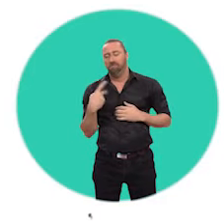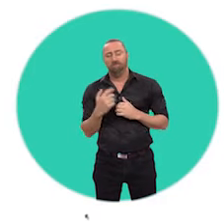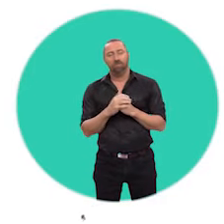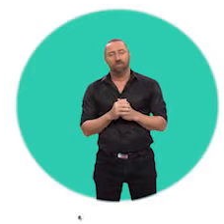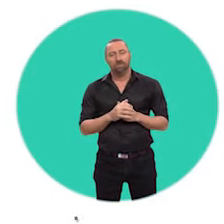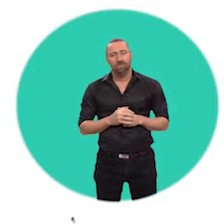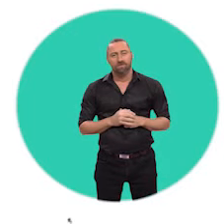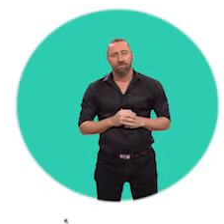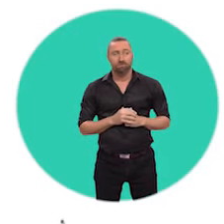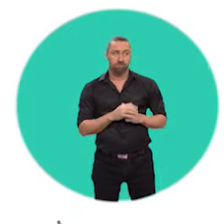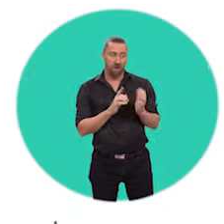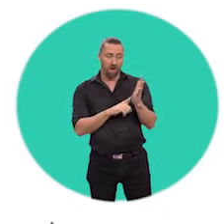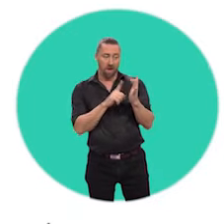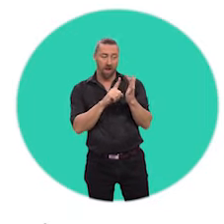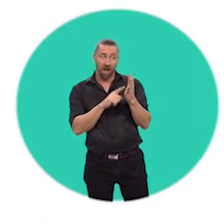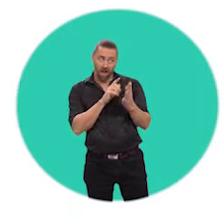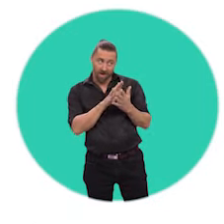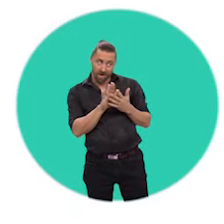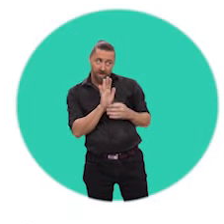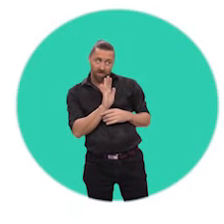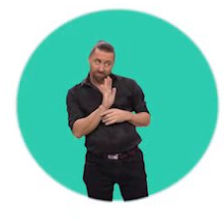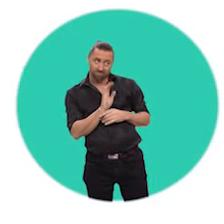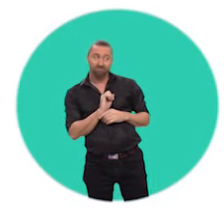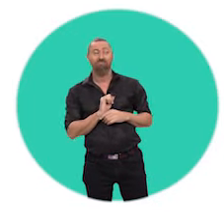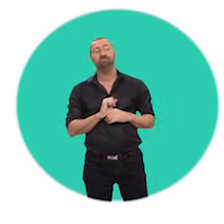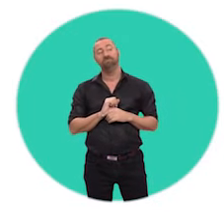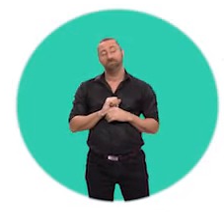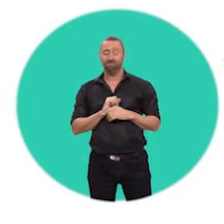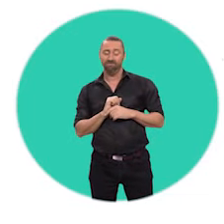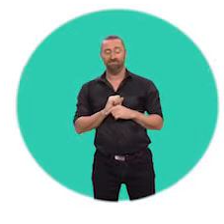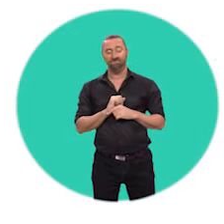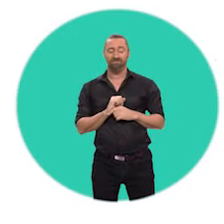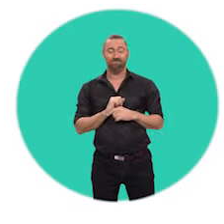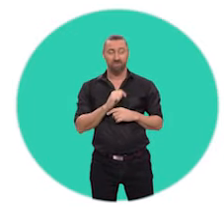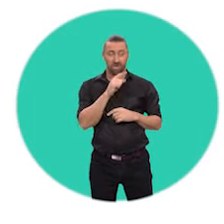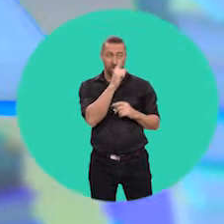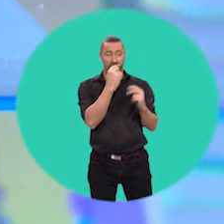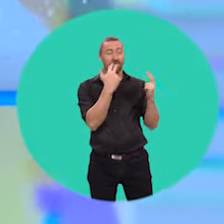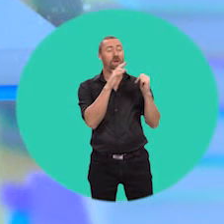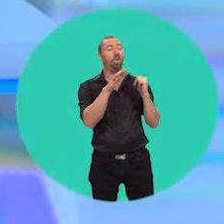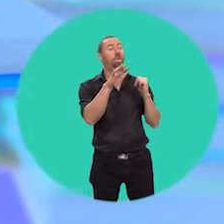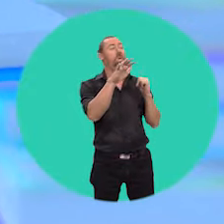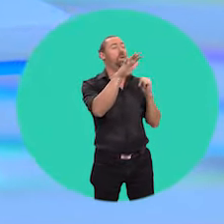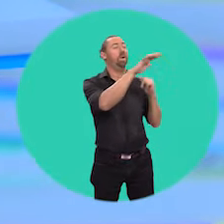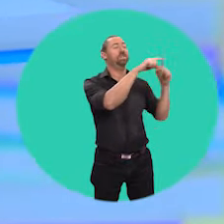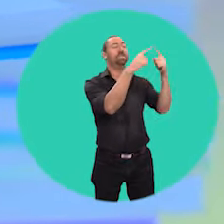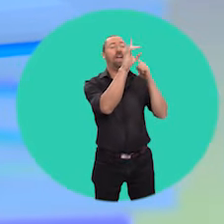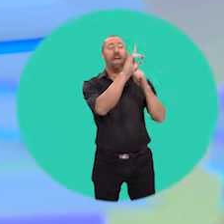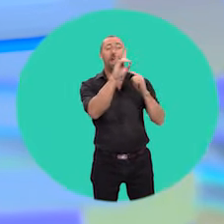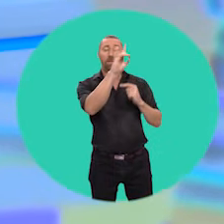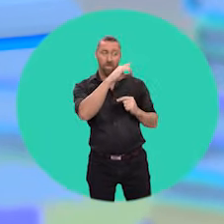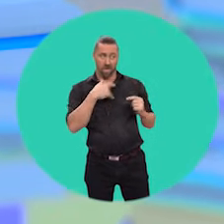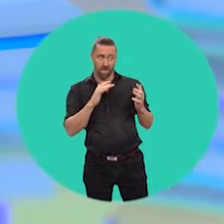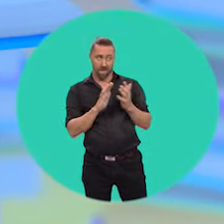"I'll tell you what," began Lila. "If you sing a song of every animal for me, I will happily be